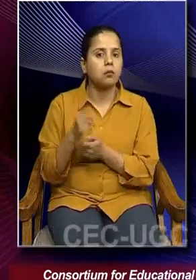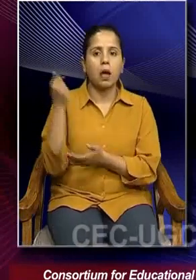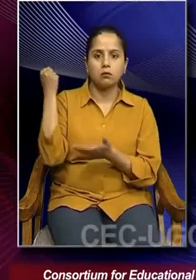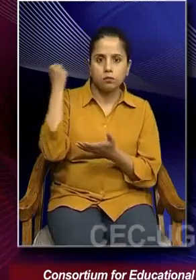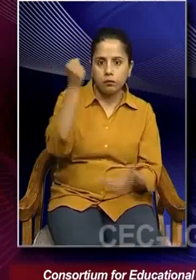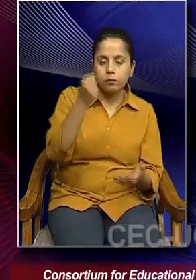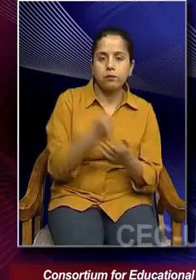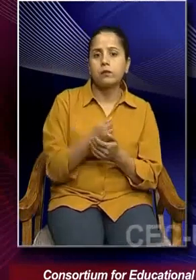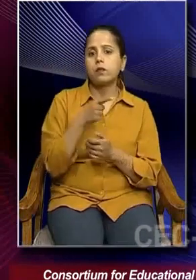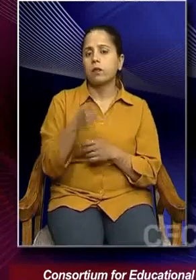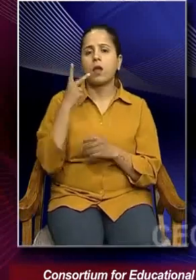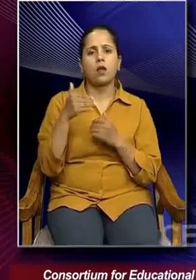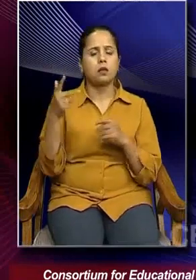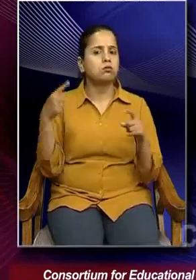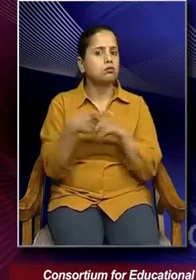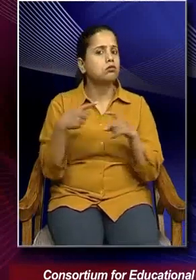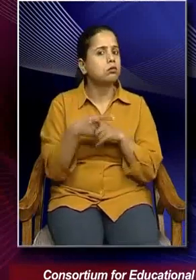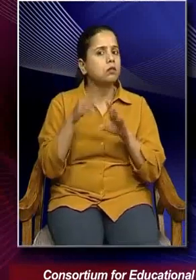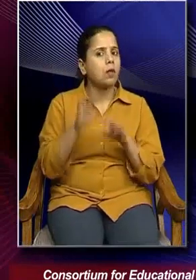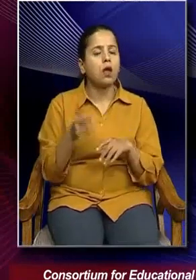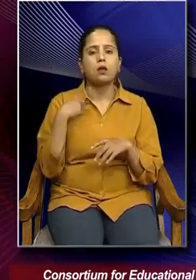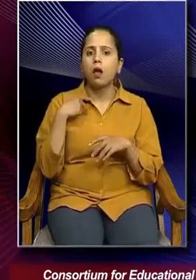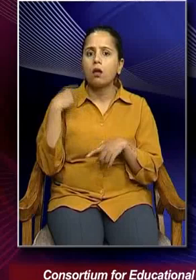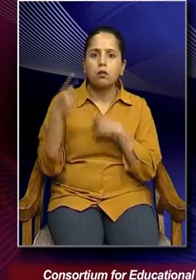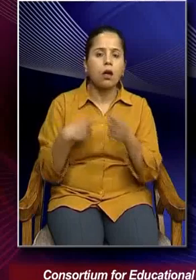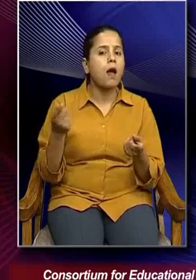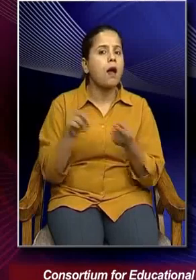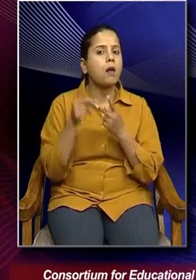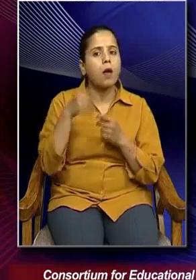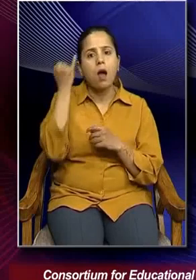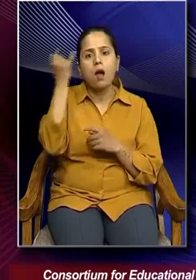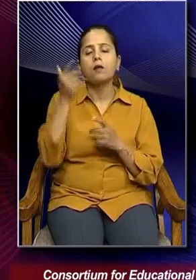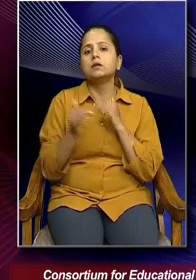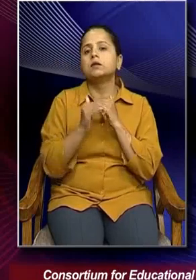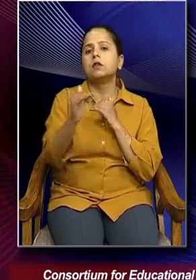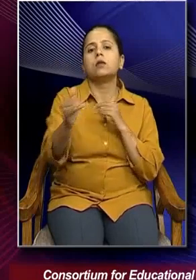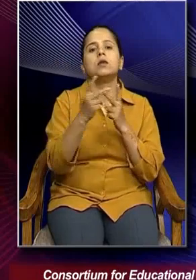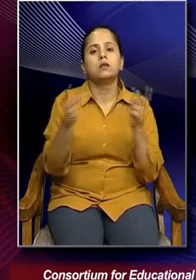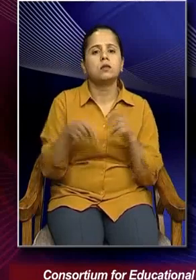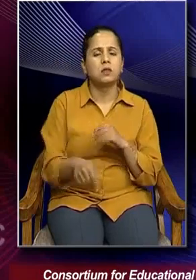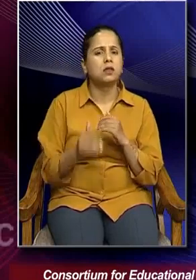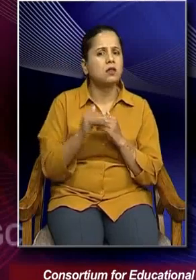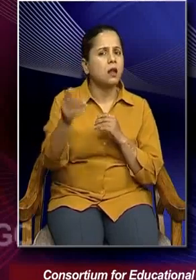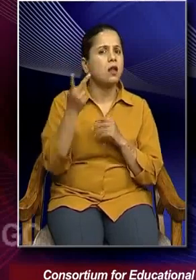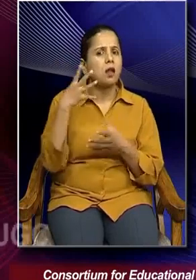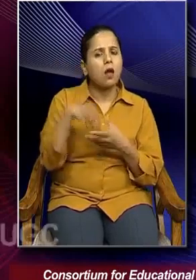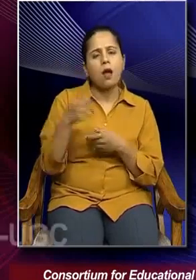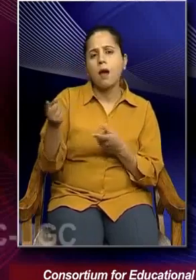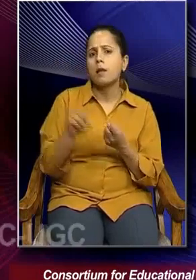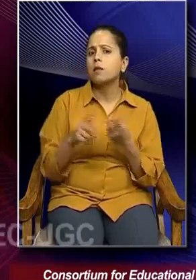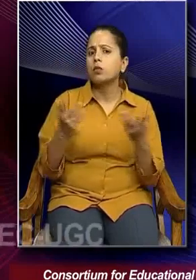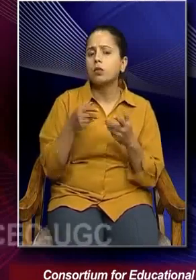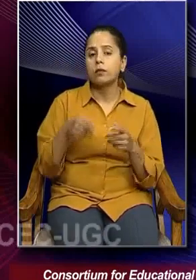and there was a contradiction, inherent contradiction into the idea of sustainability. What is this contribution about? So the